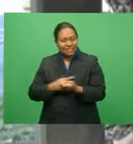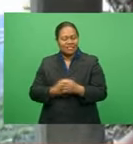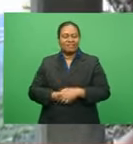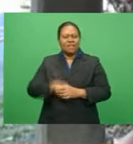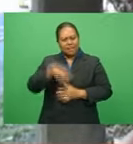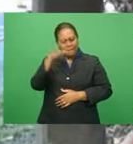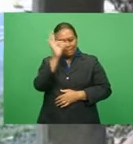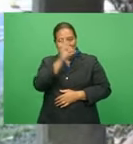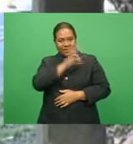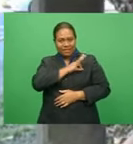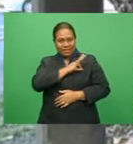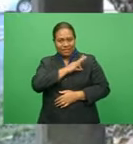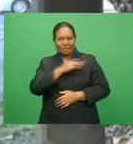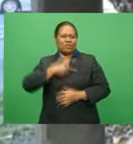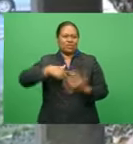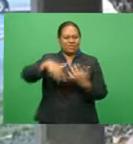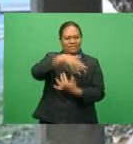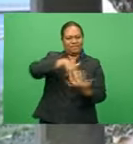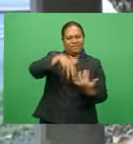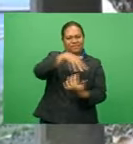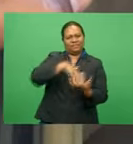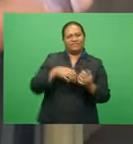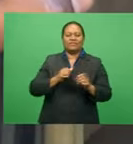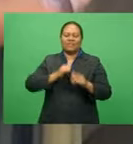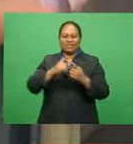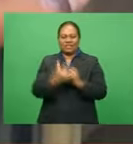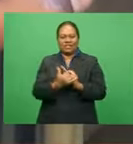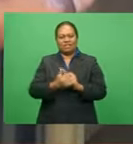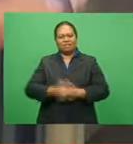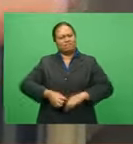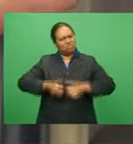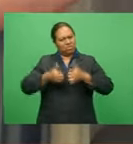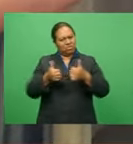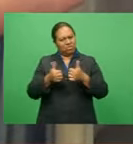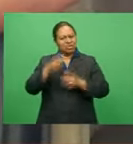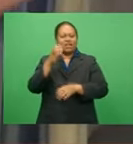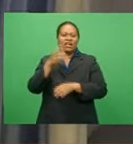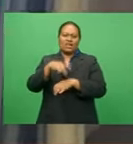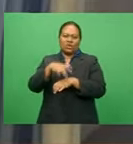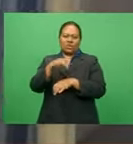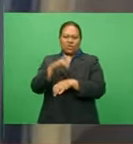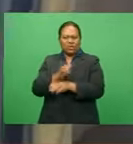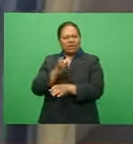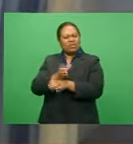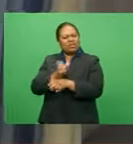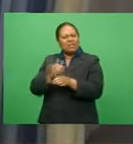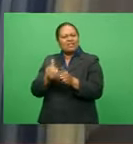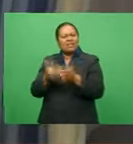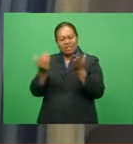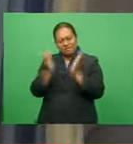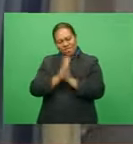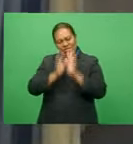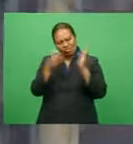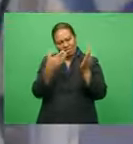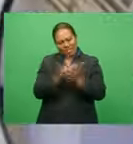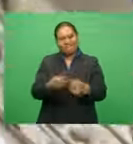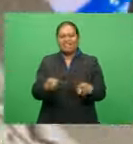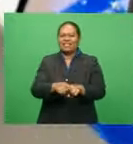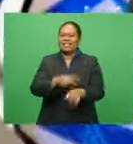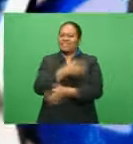beliefs, since we're in a multicultural society. And it's a good thing that Christian and Indian, they can pray at the same time, and it's a good